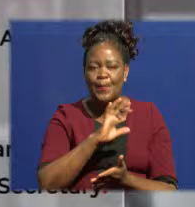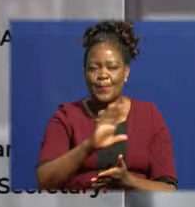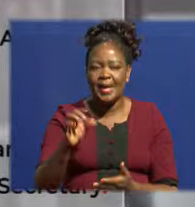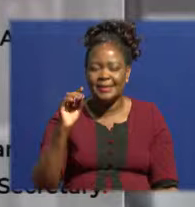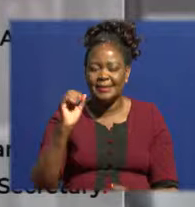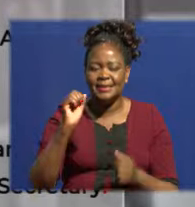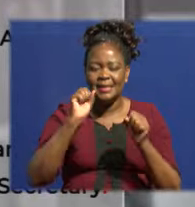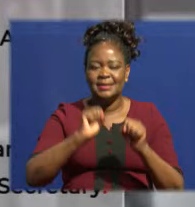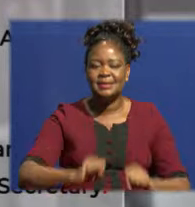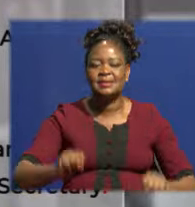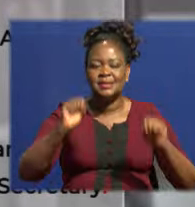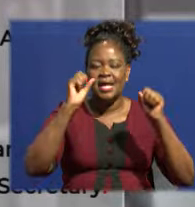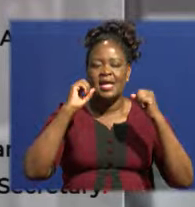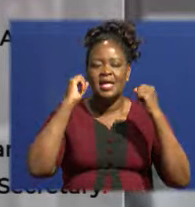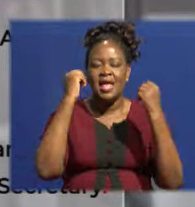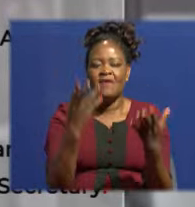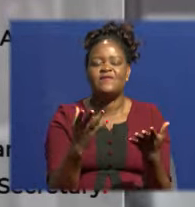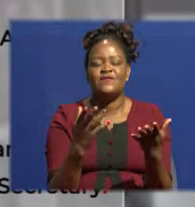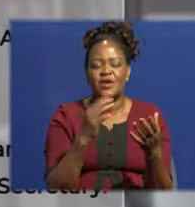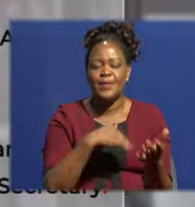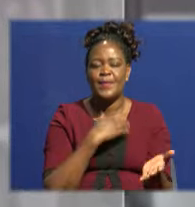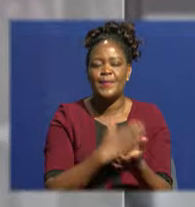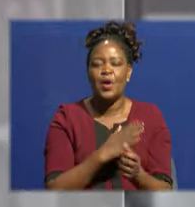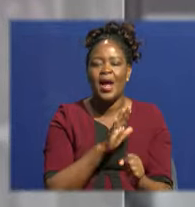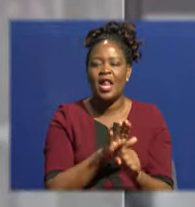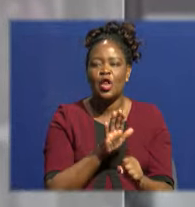GEMA chairman gave him immense power.